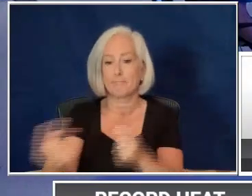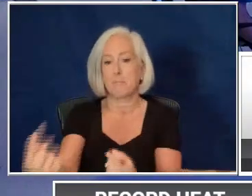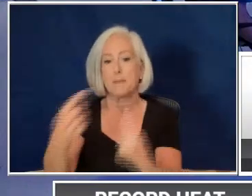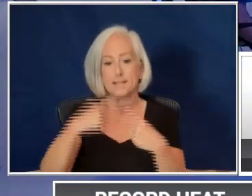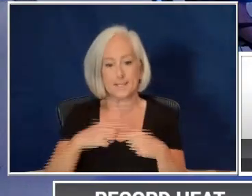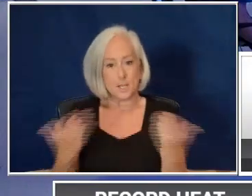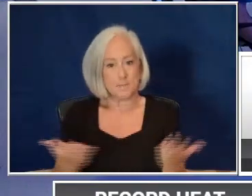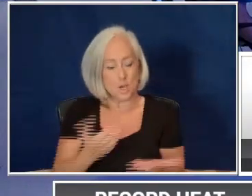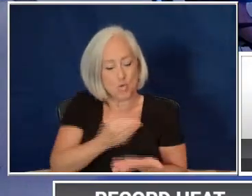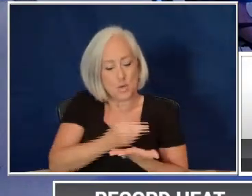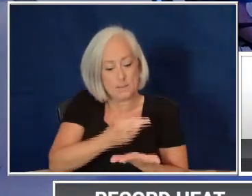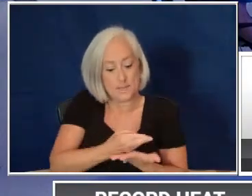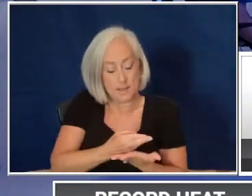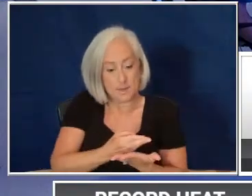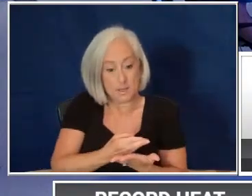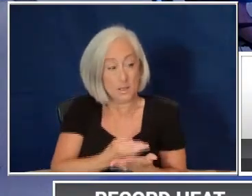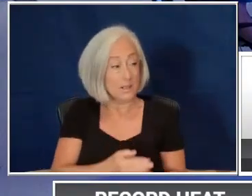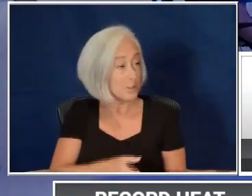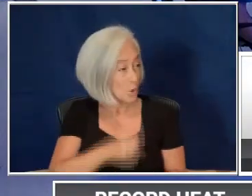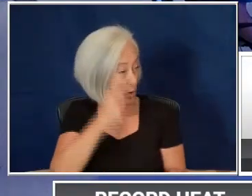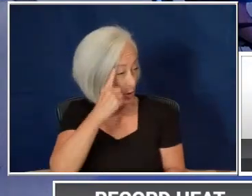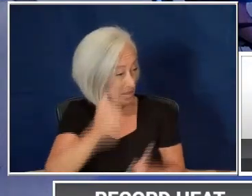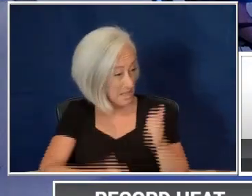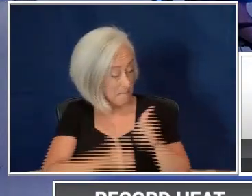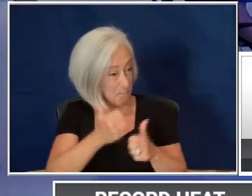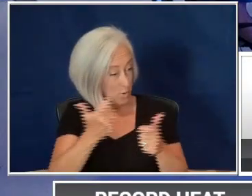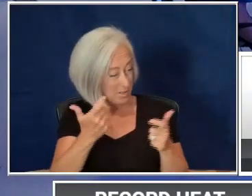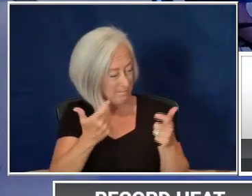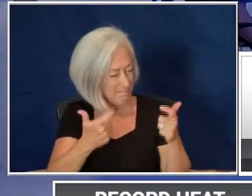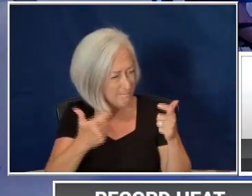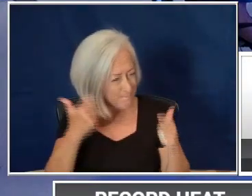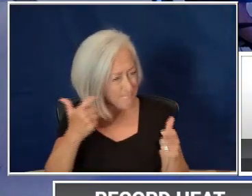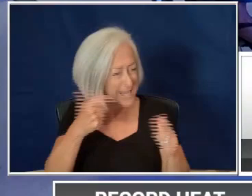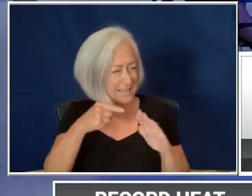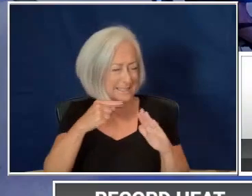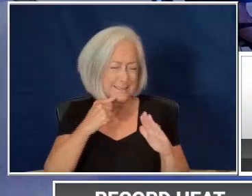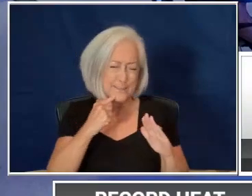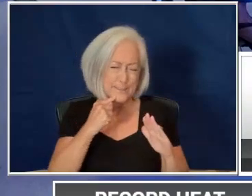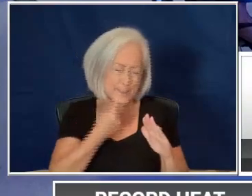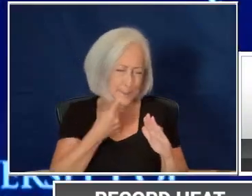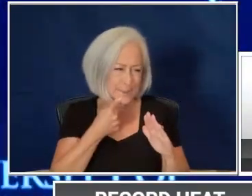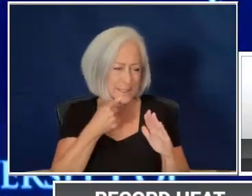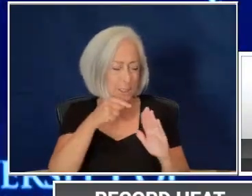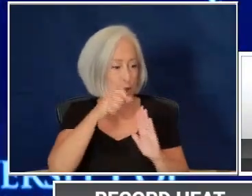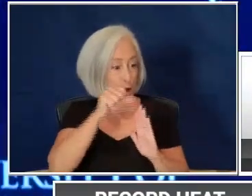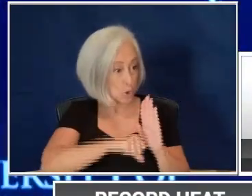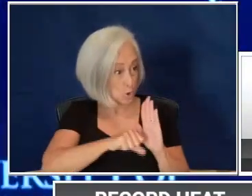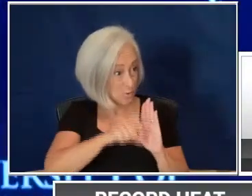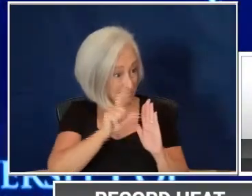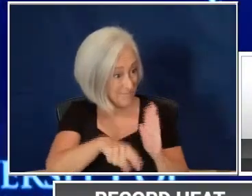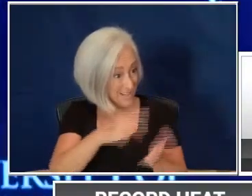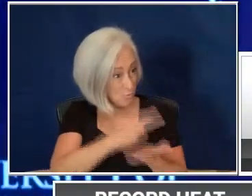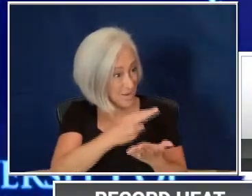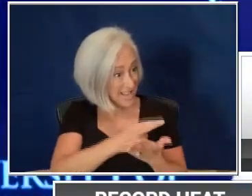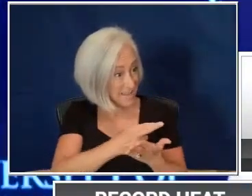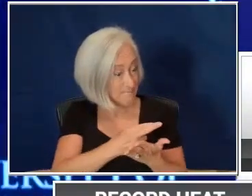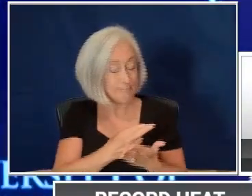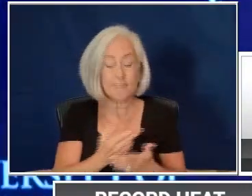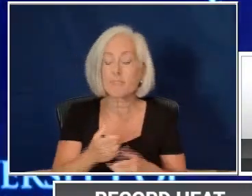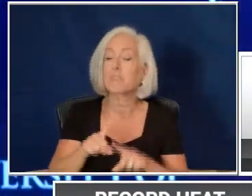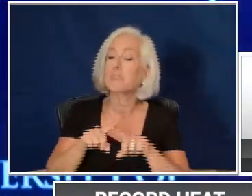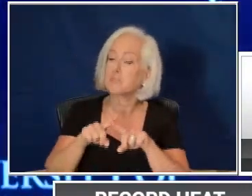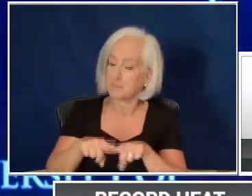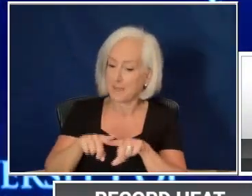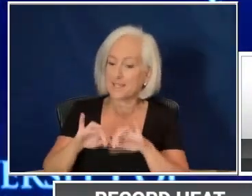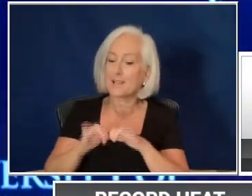say most major surgeries might require rehab? Depending on how people do after surgery,